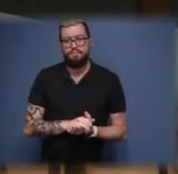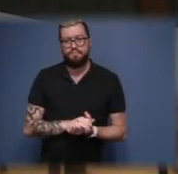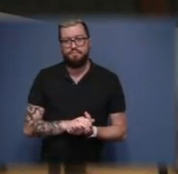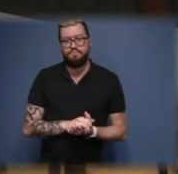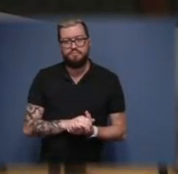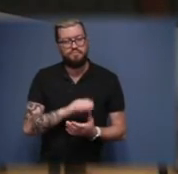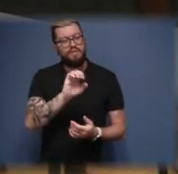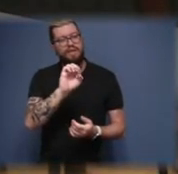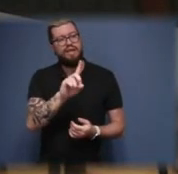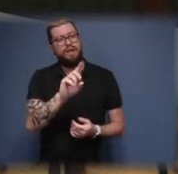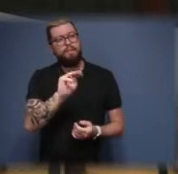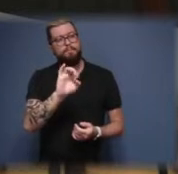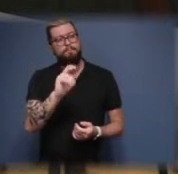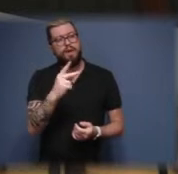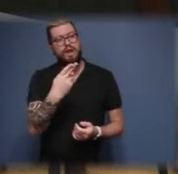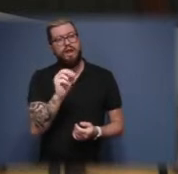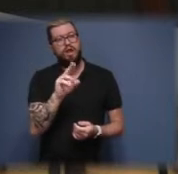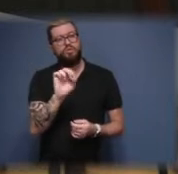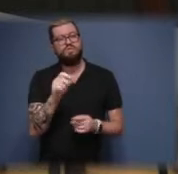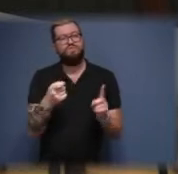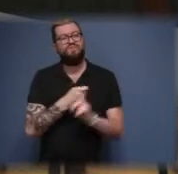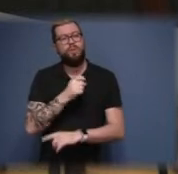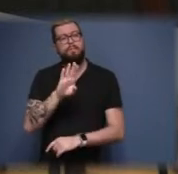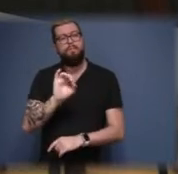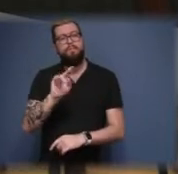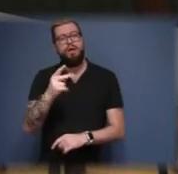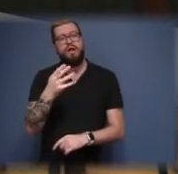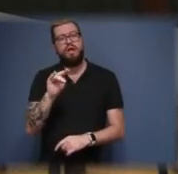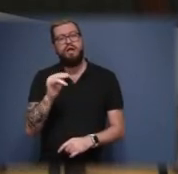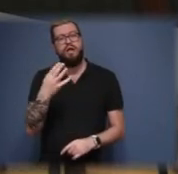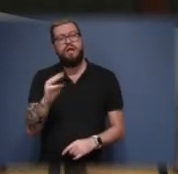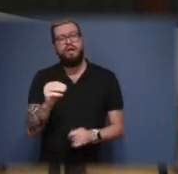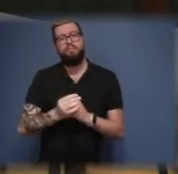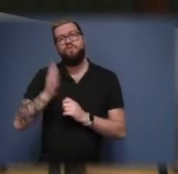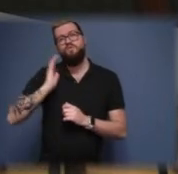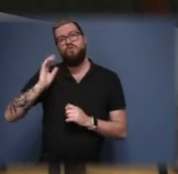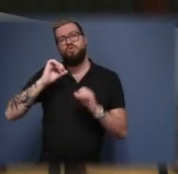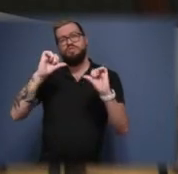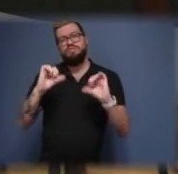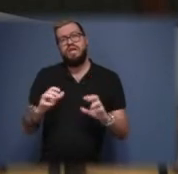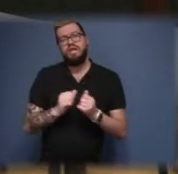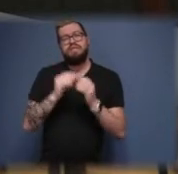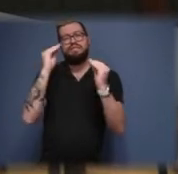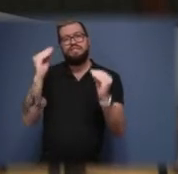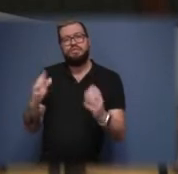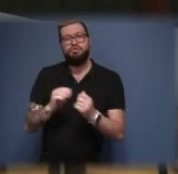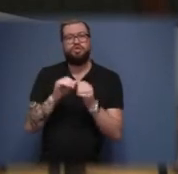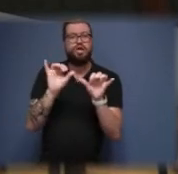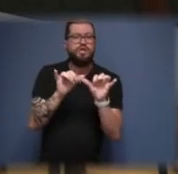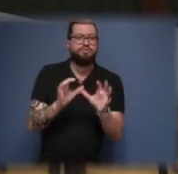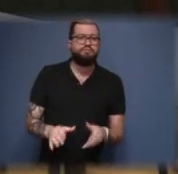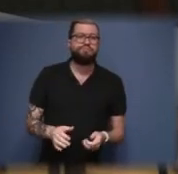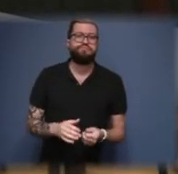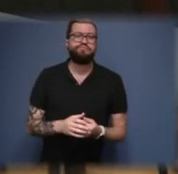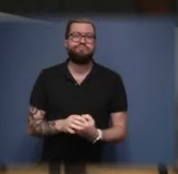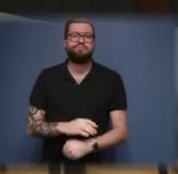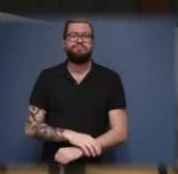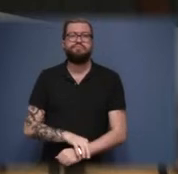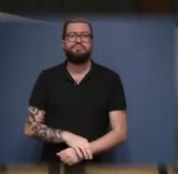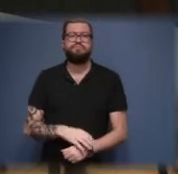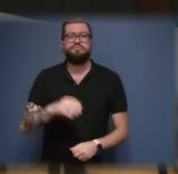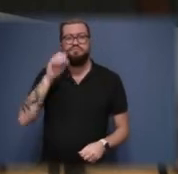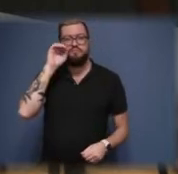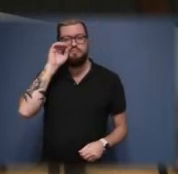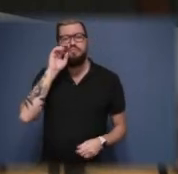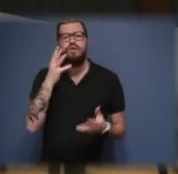Ed Mackhouse, Buckingham, former teacher, scientist, engineer, and I'd